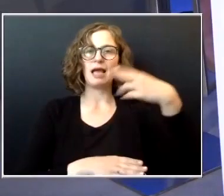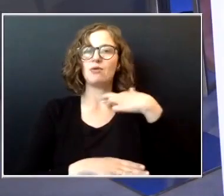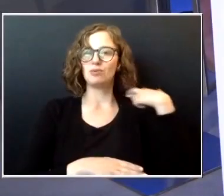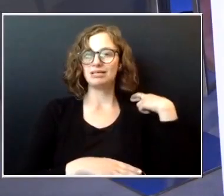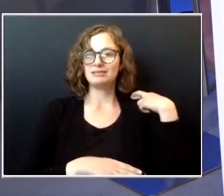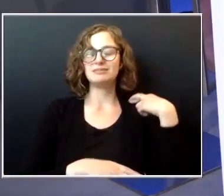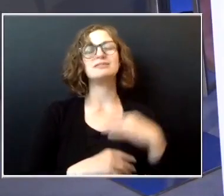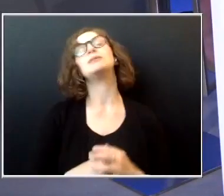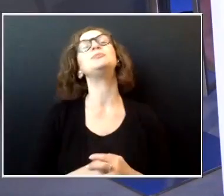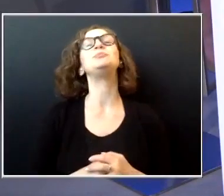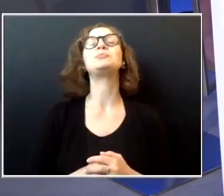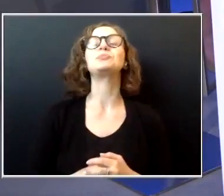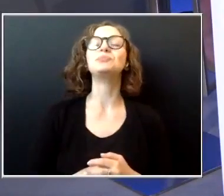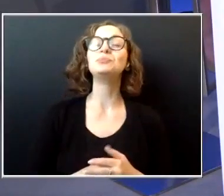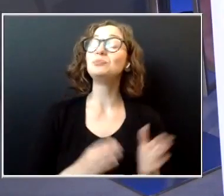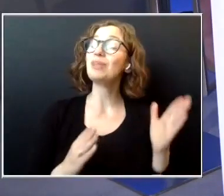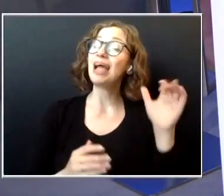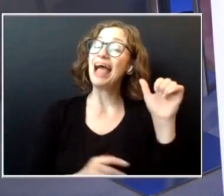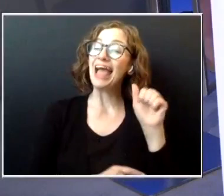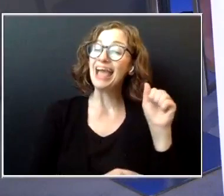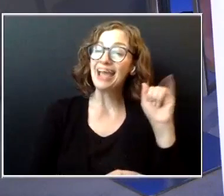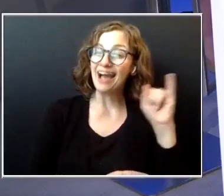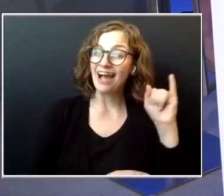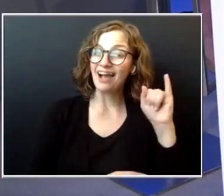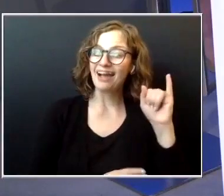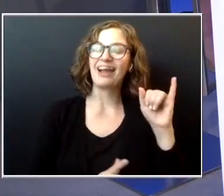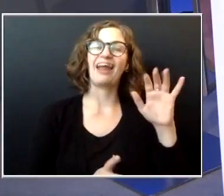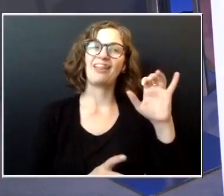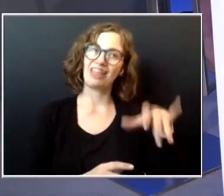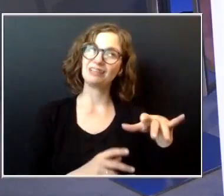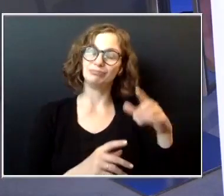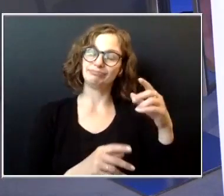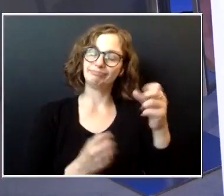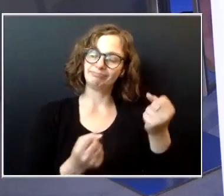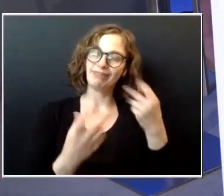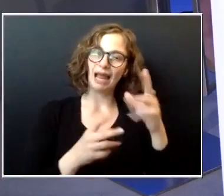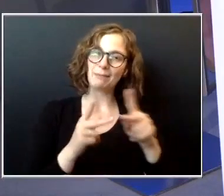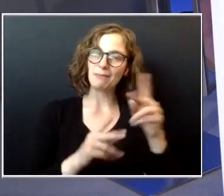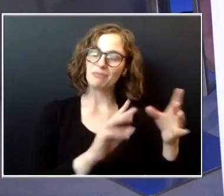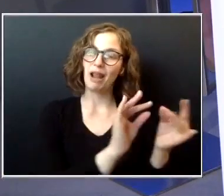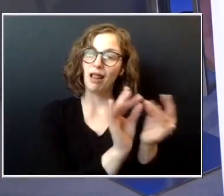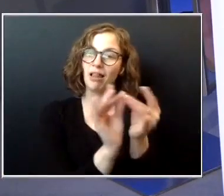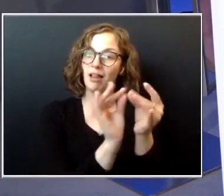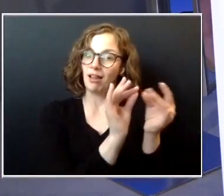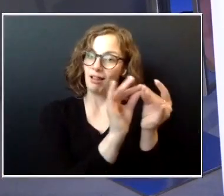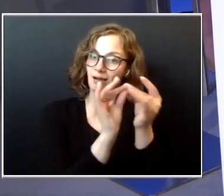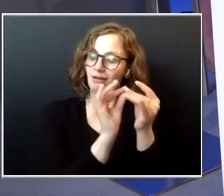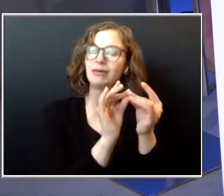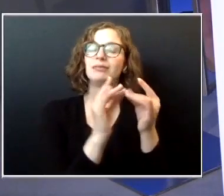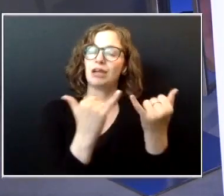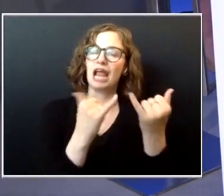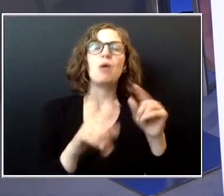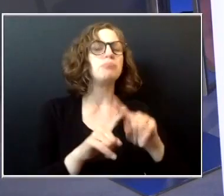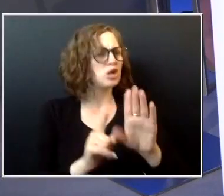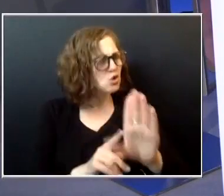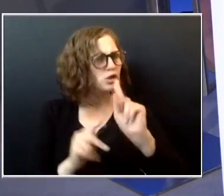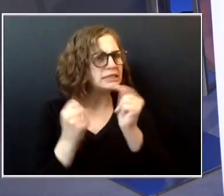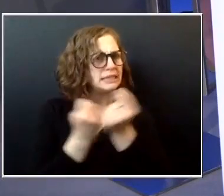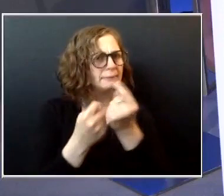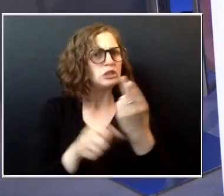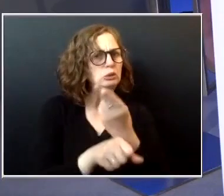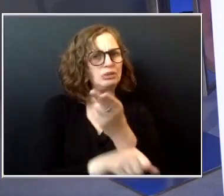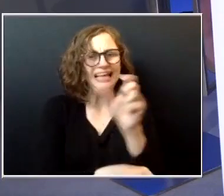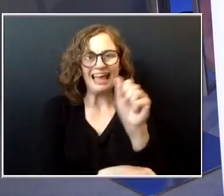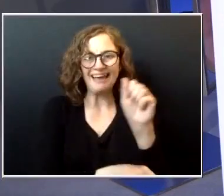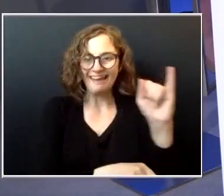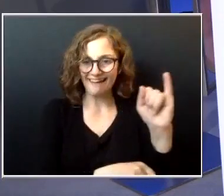is the new buzzword as we know, but with mammograms specifically, your team has been using AI to help mammogram techs while they're taking those